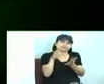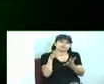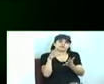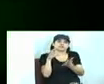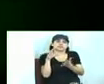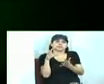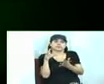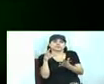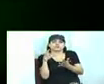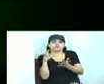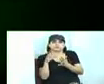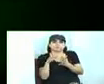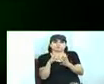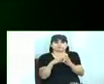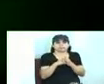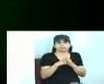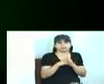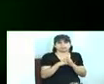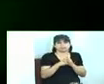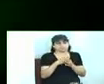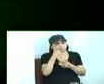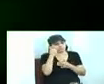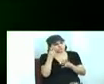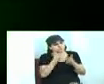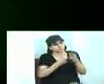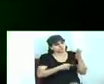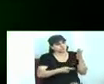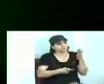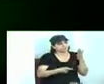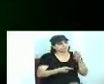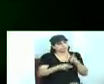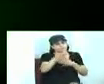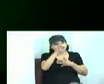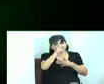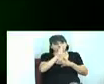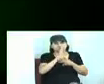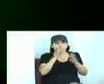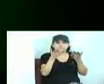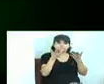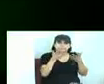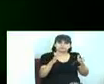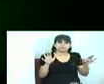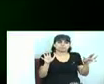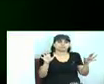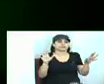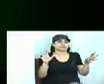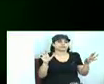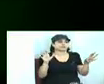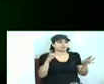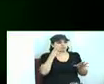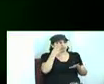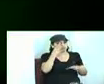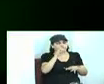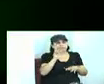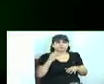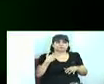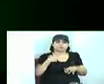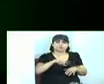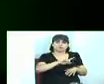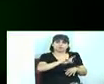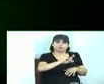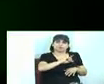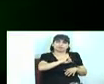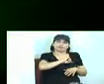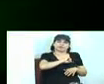am rich, because of what our God has done